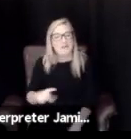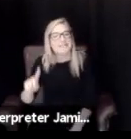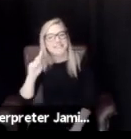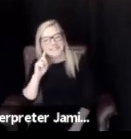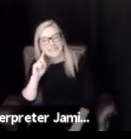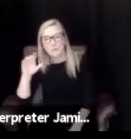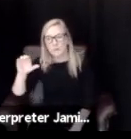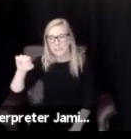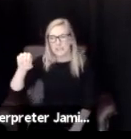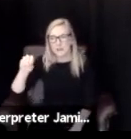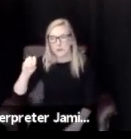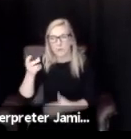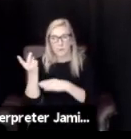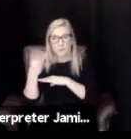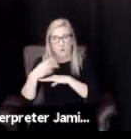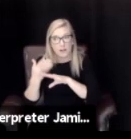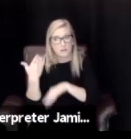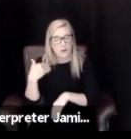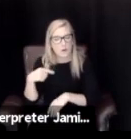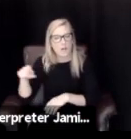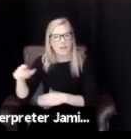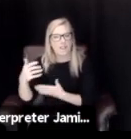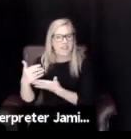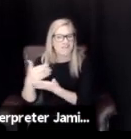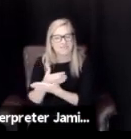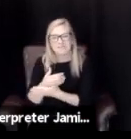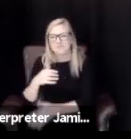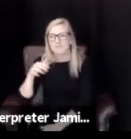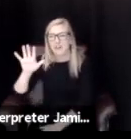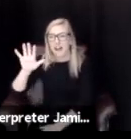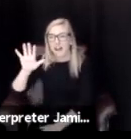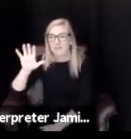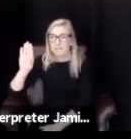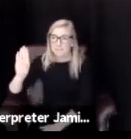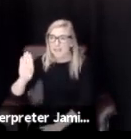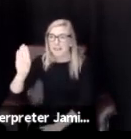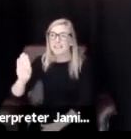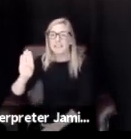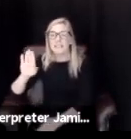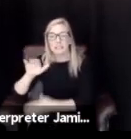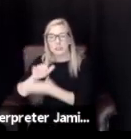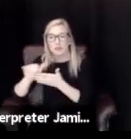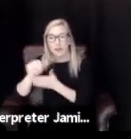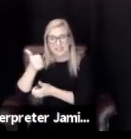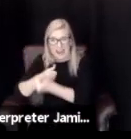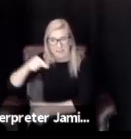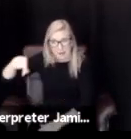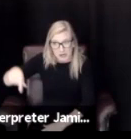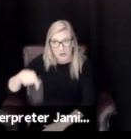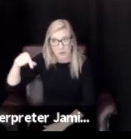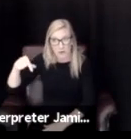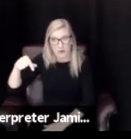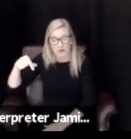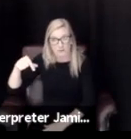about 2 days ago. They make $5 billion every quarter. Do you know how much they made in